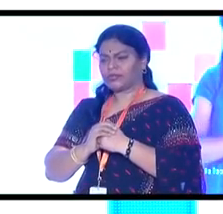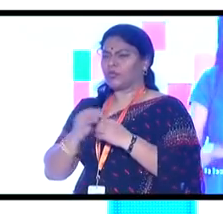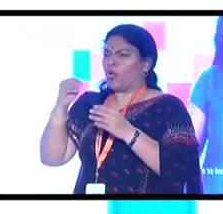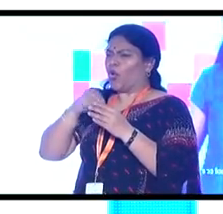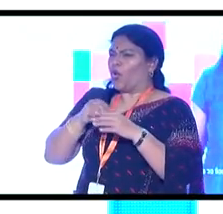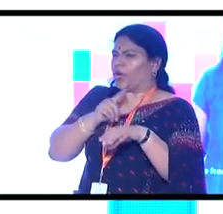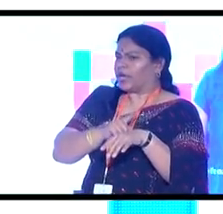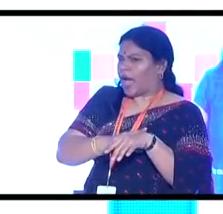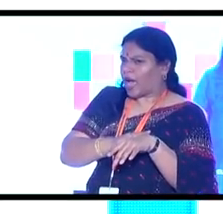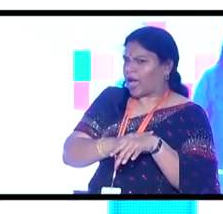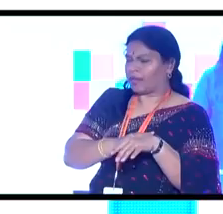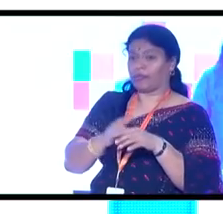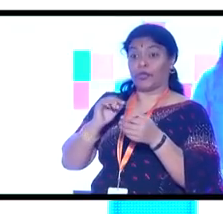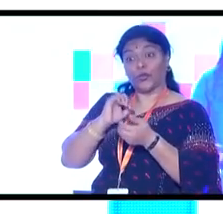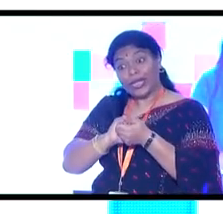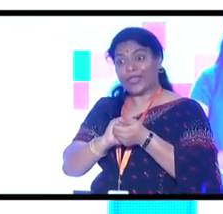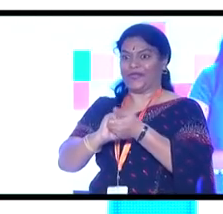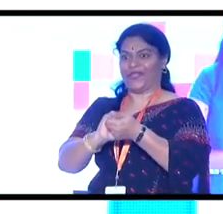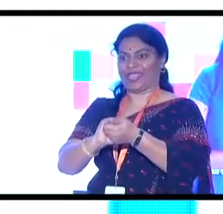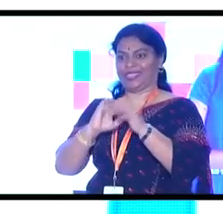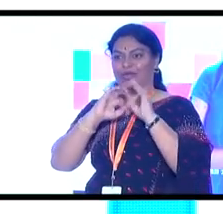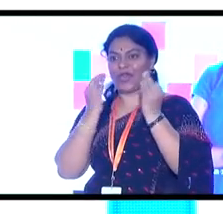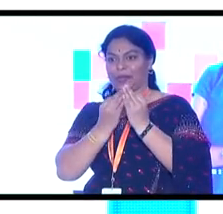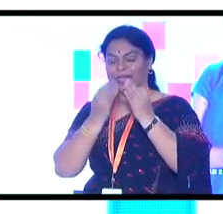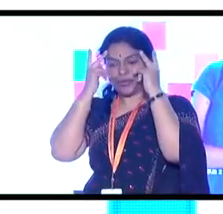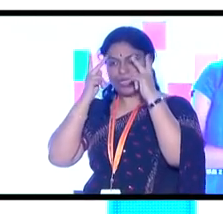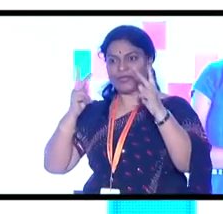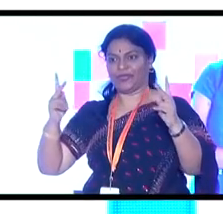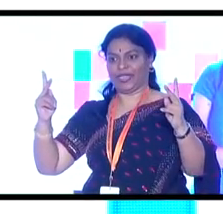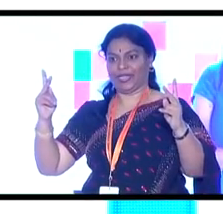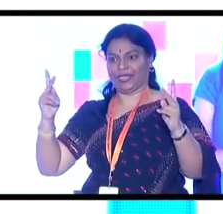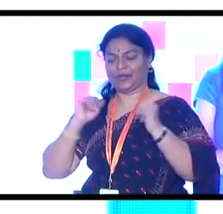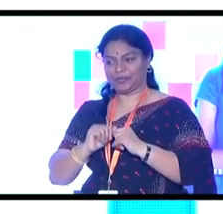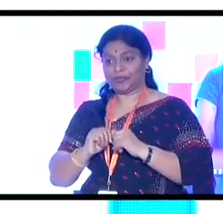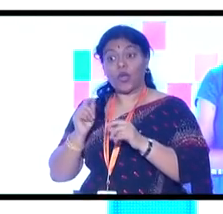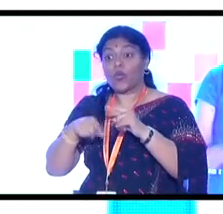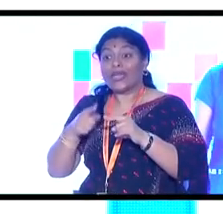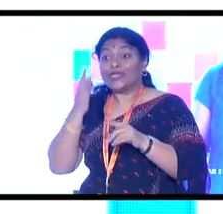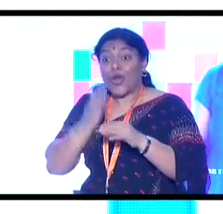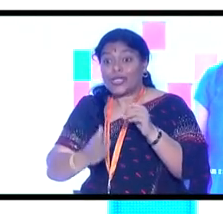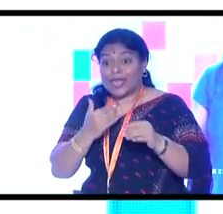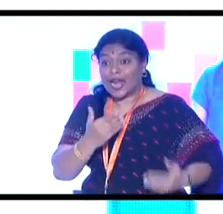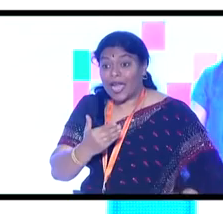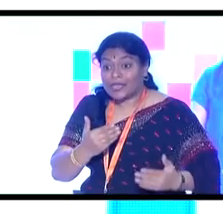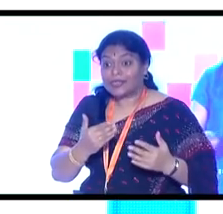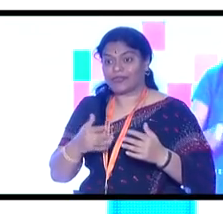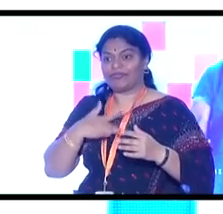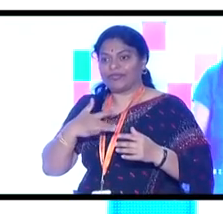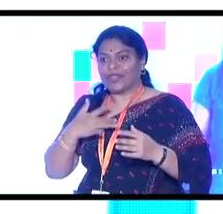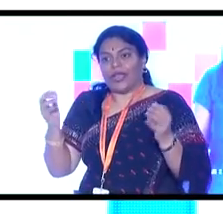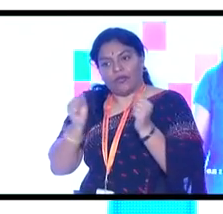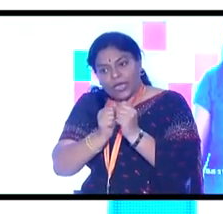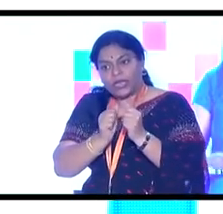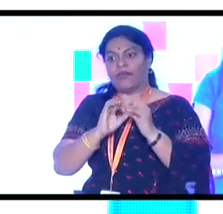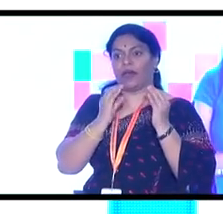as much time as I could with my friends and family. And I discovered writing. Now, I was somebody who, the only